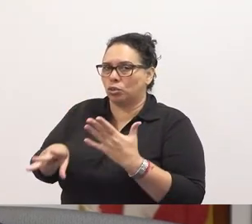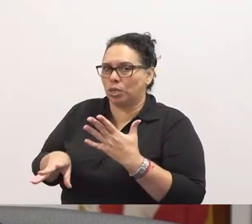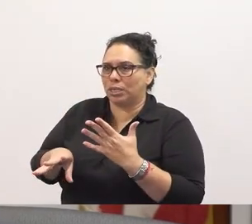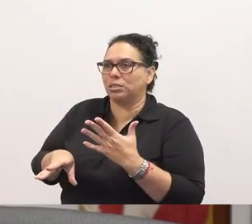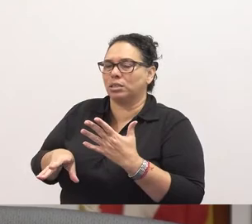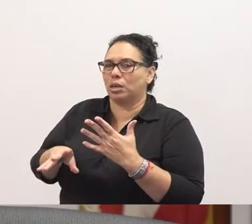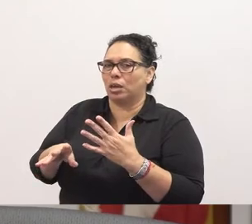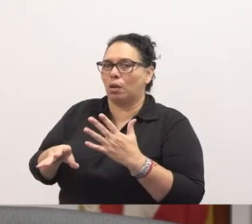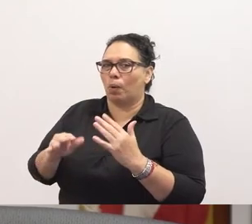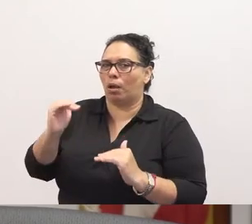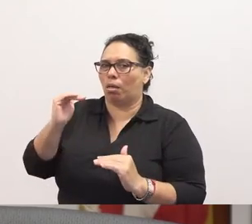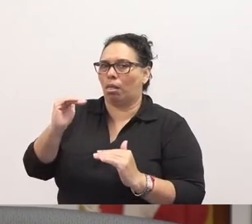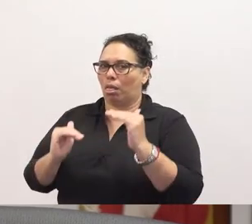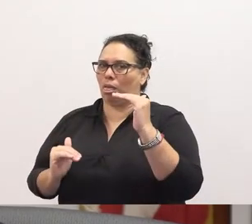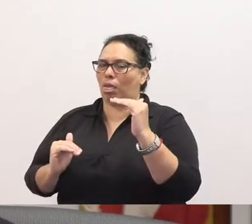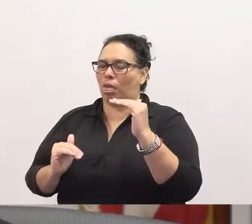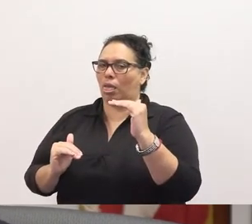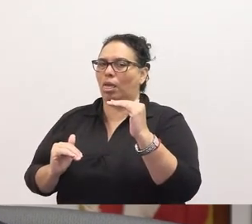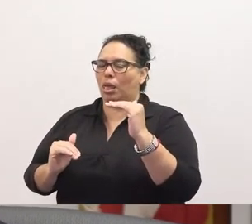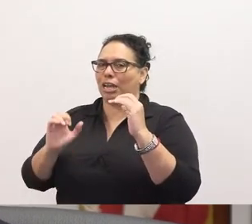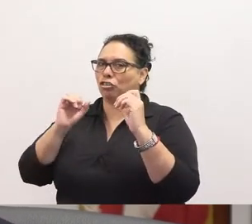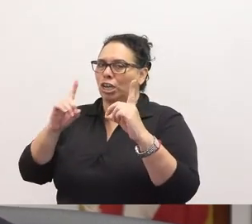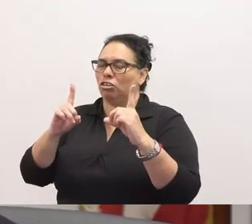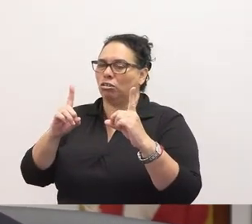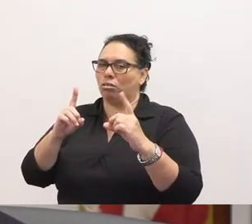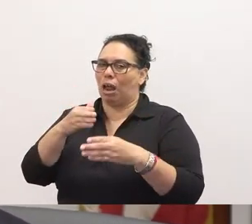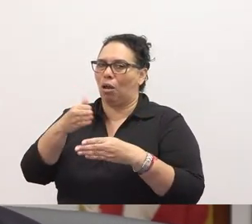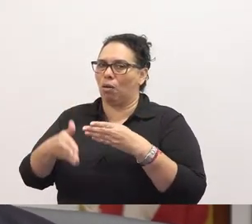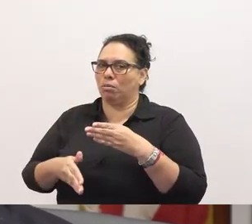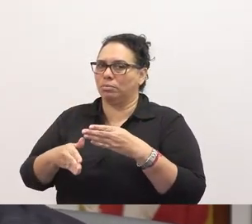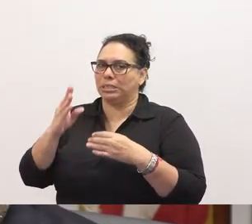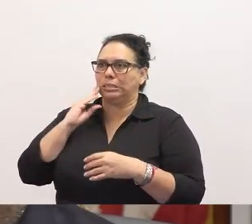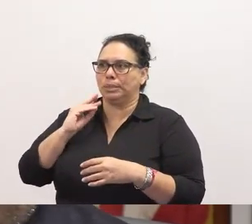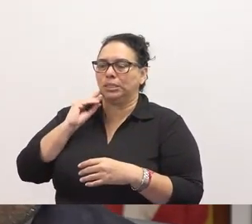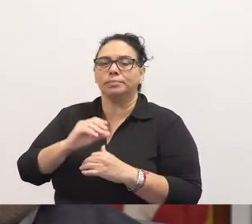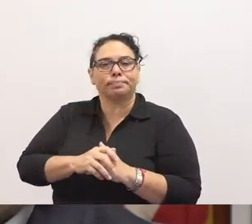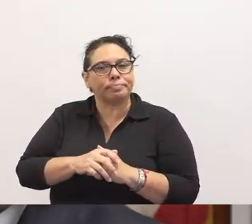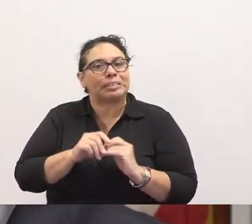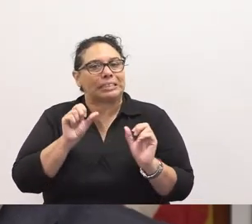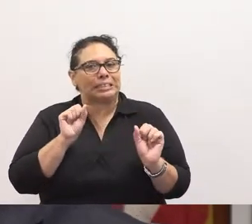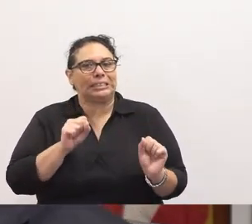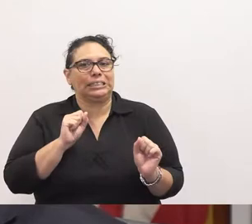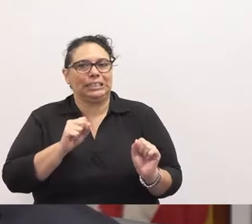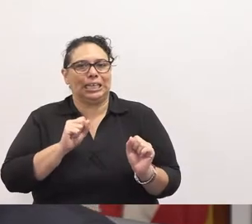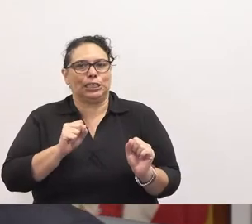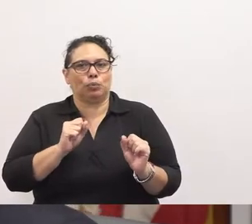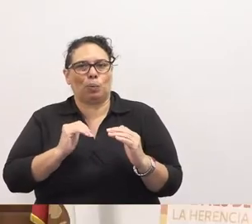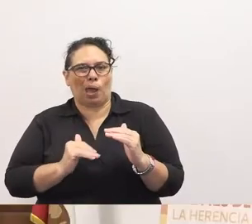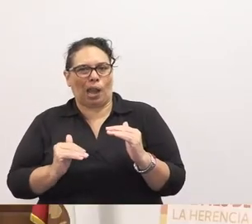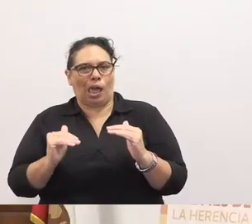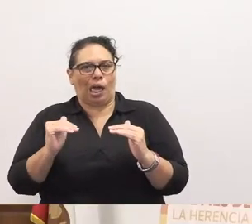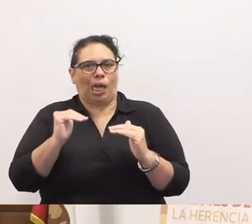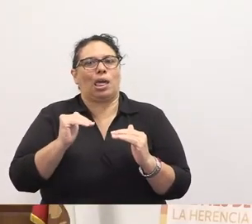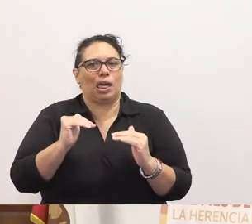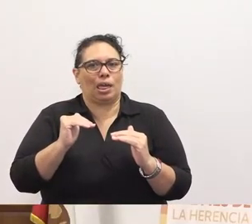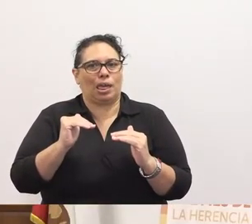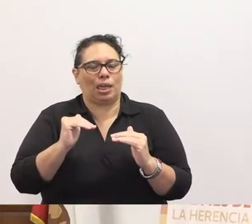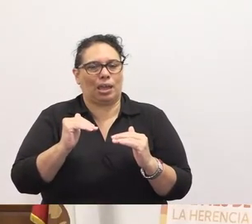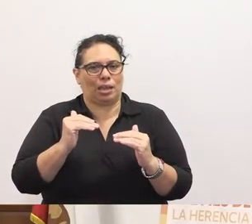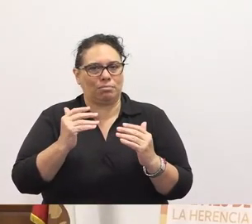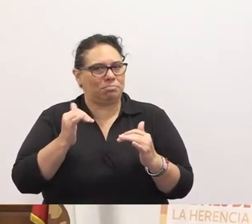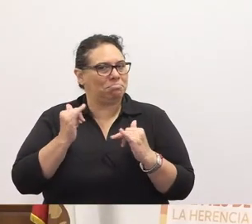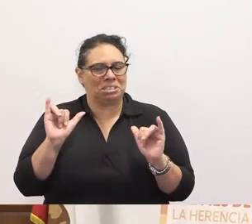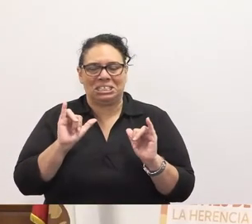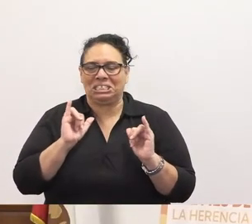disparate educational outcomes and experiences and opportunities. Yeah, so we wanted 10 for equity. That's what we want. We have the same